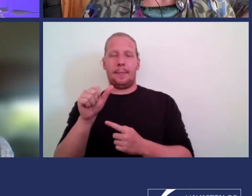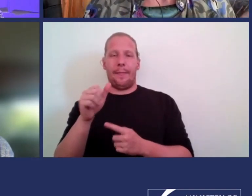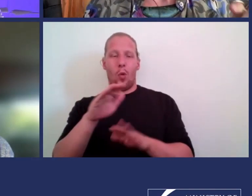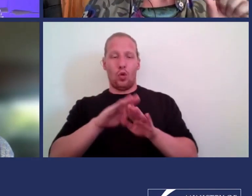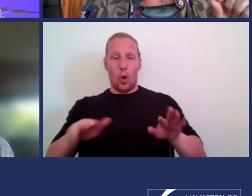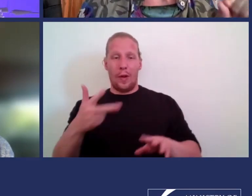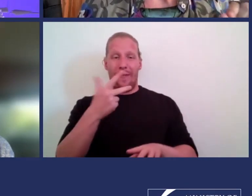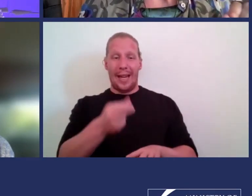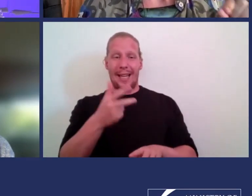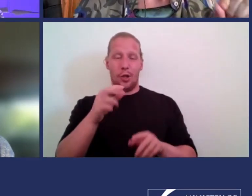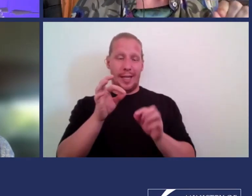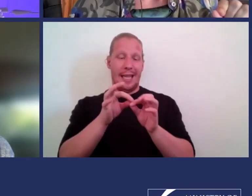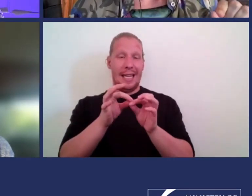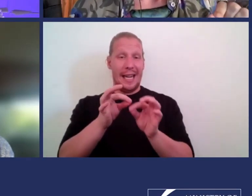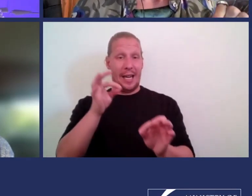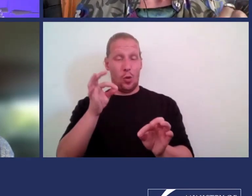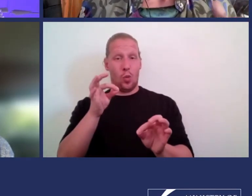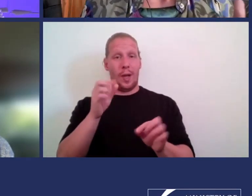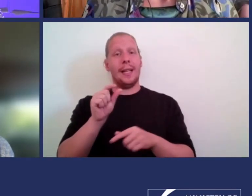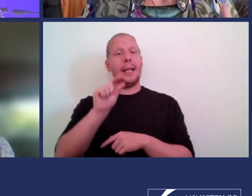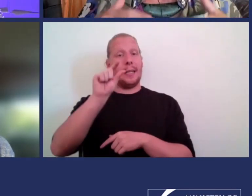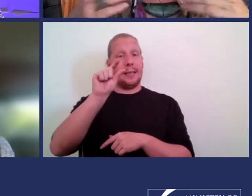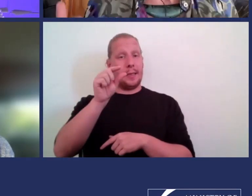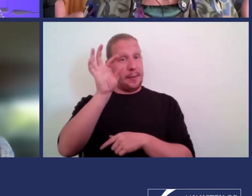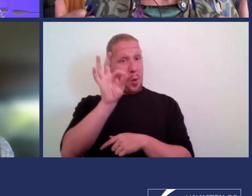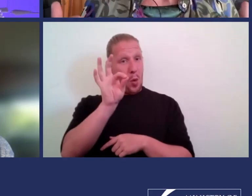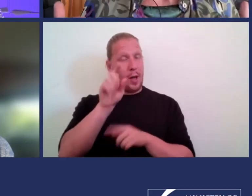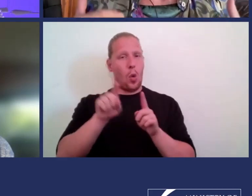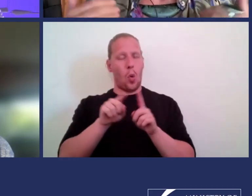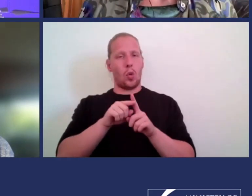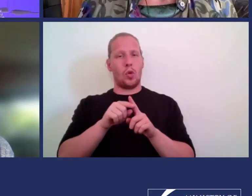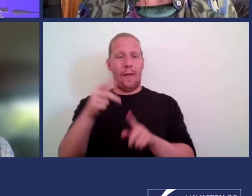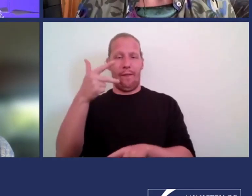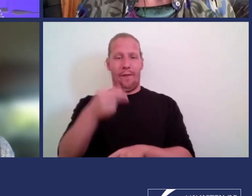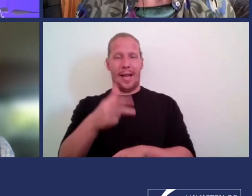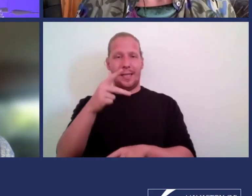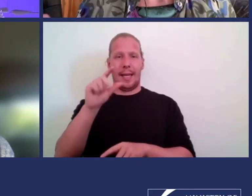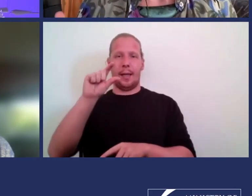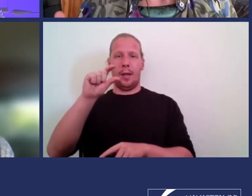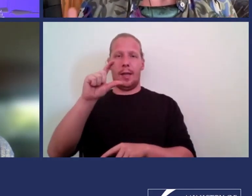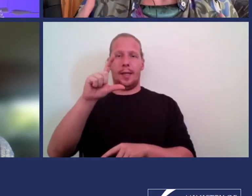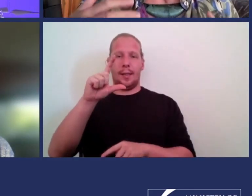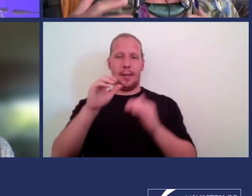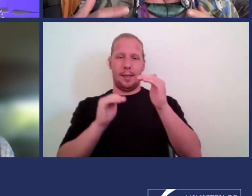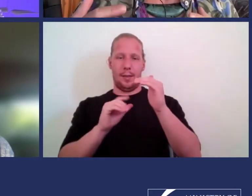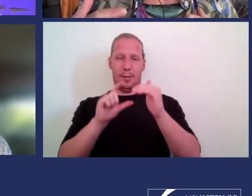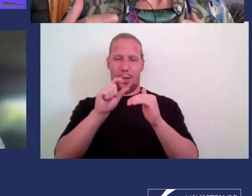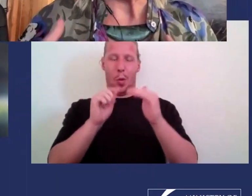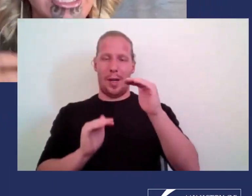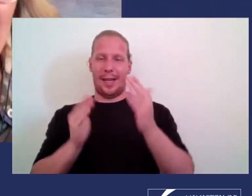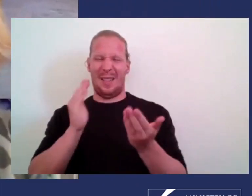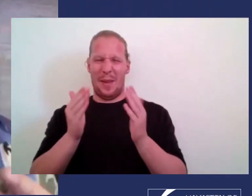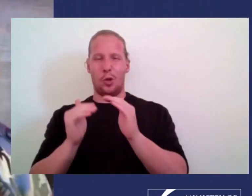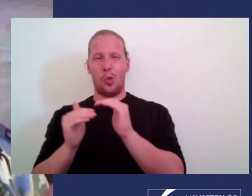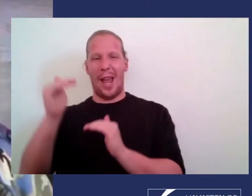vaccinations, and the amount that's given is smaller. There's lots of really great stuff online about how